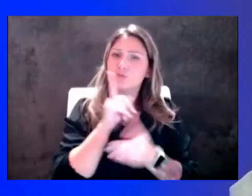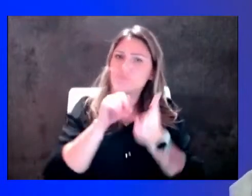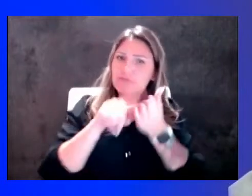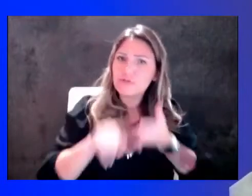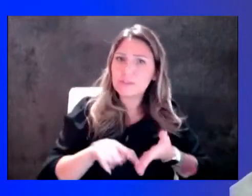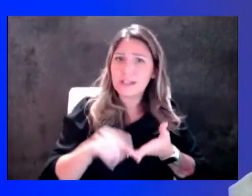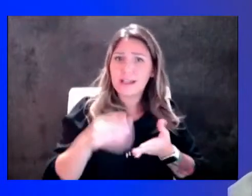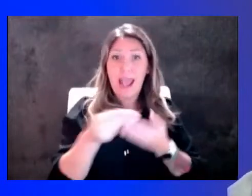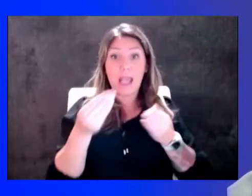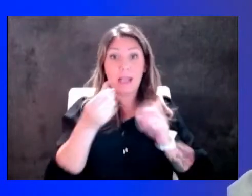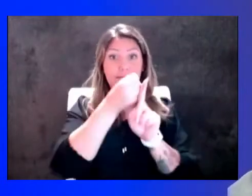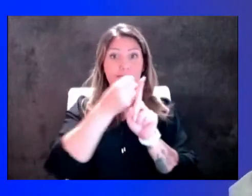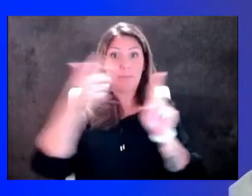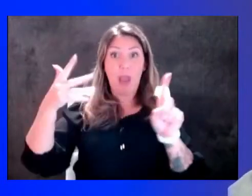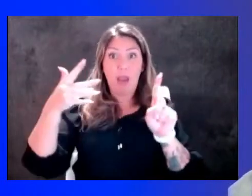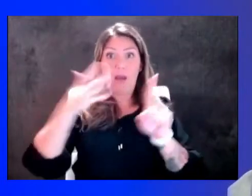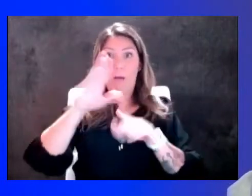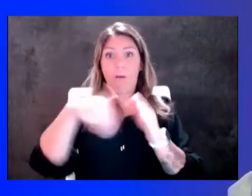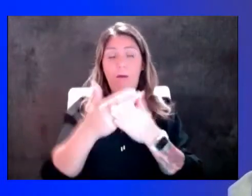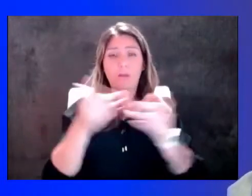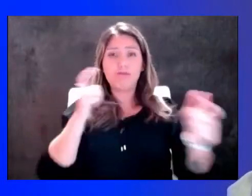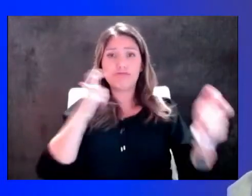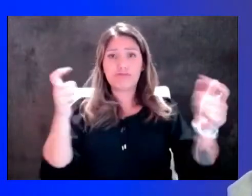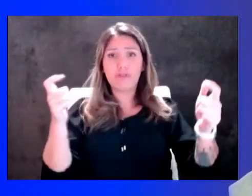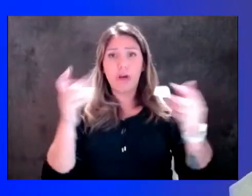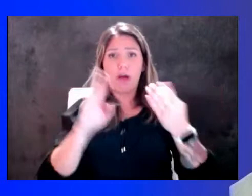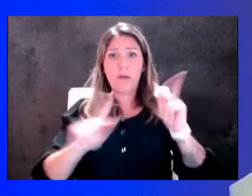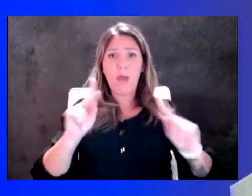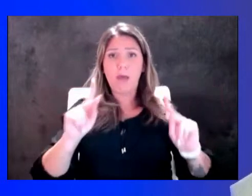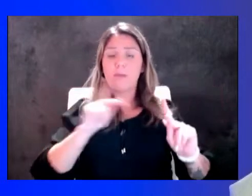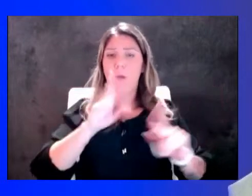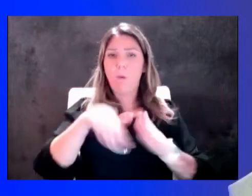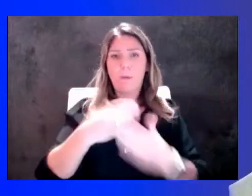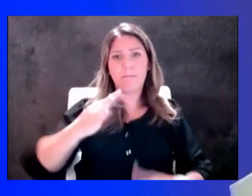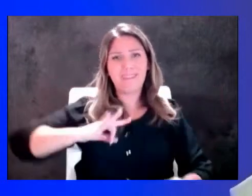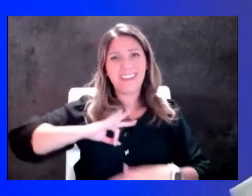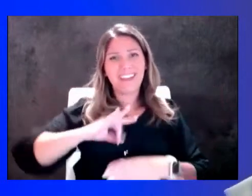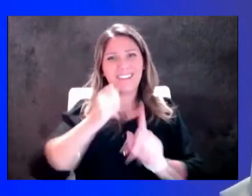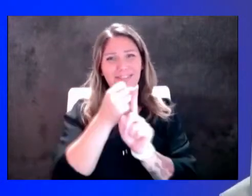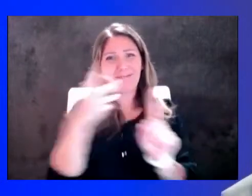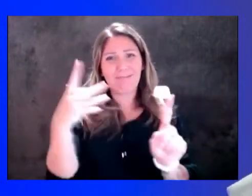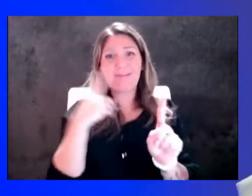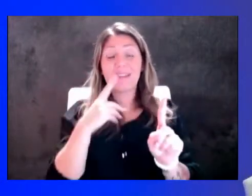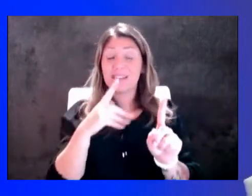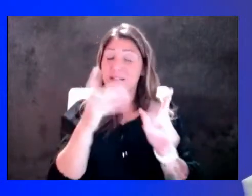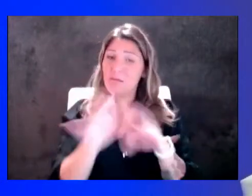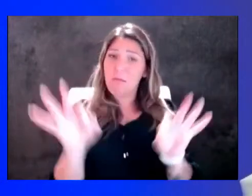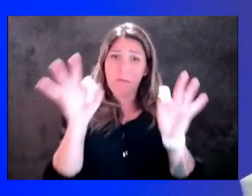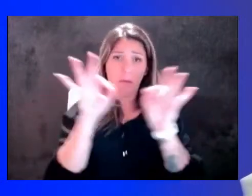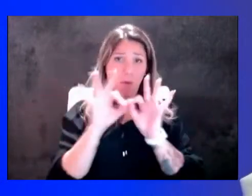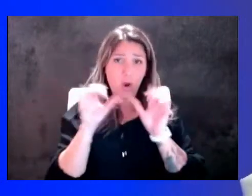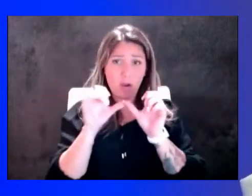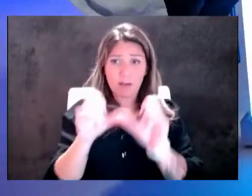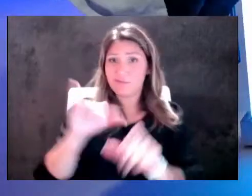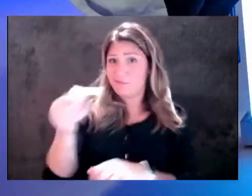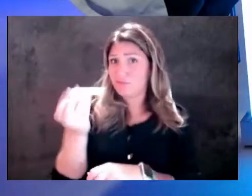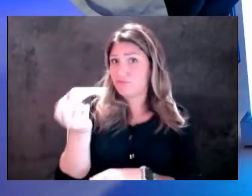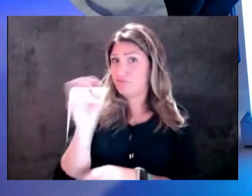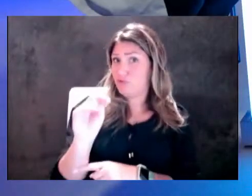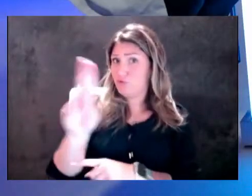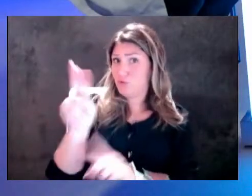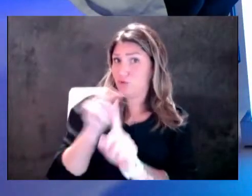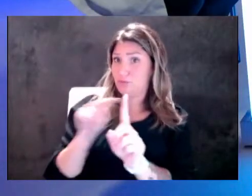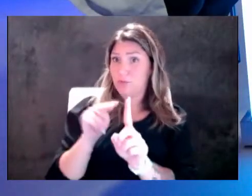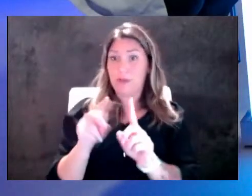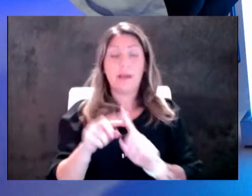a larger segment of the population, we've seen those benefits expand as well. I think it's really important that we continue those. I know, Jason, if you have comments on that from your perspective. Yeah, that's a